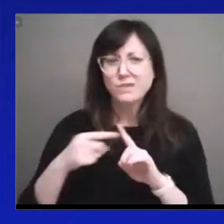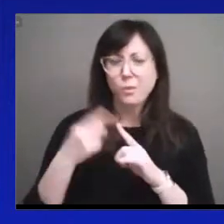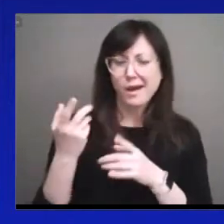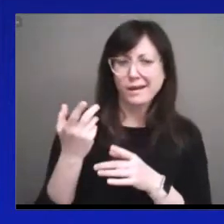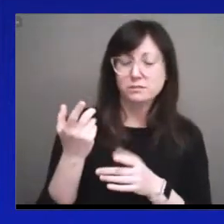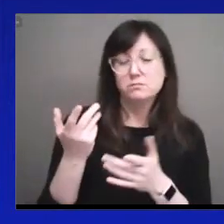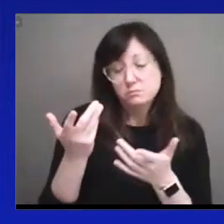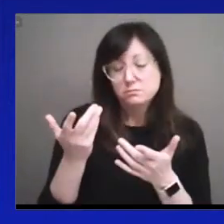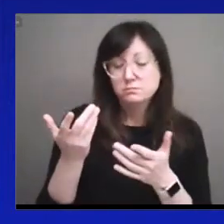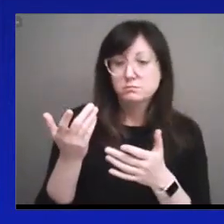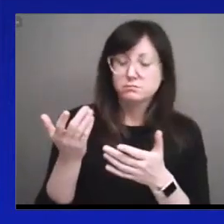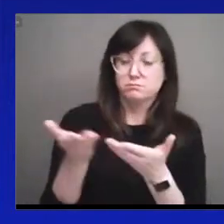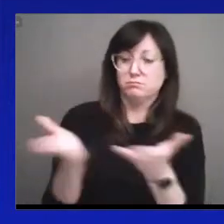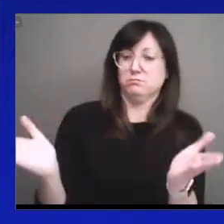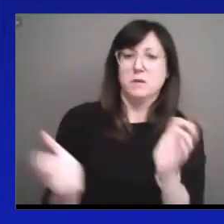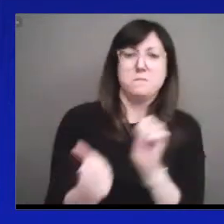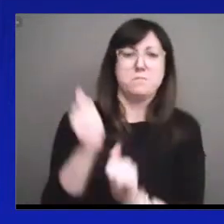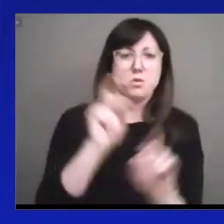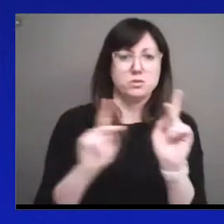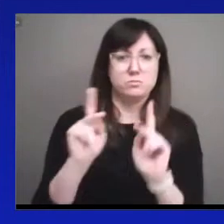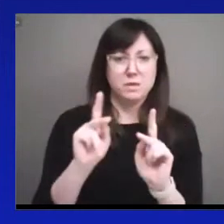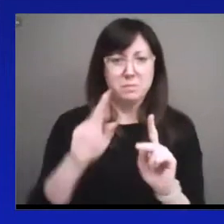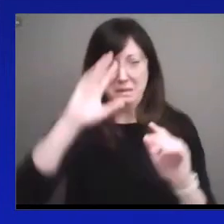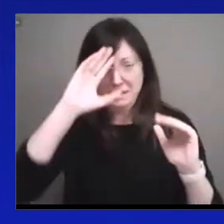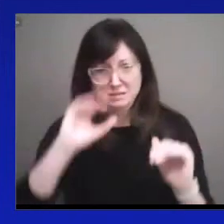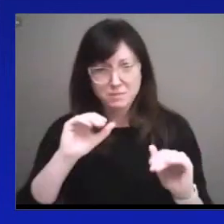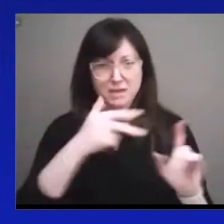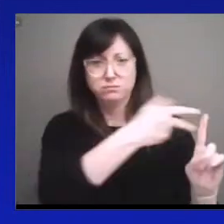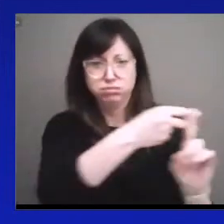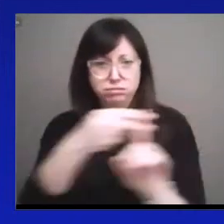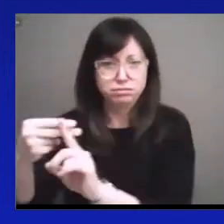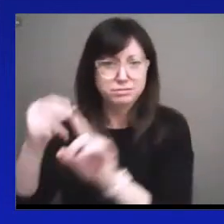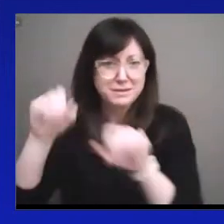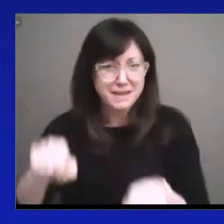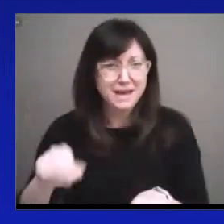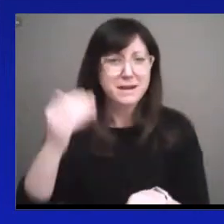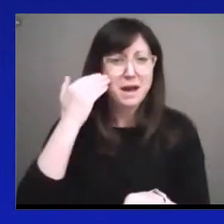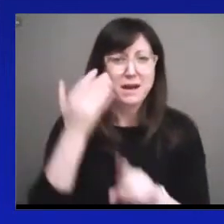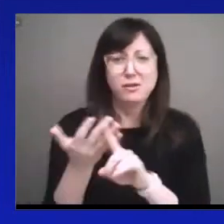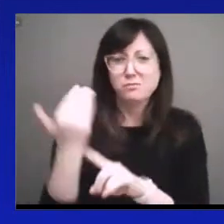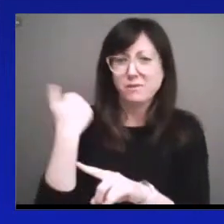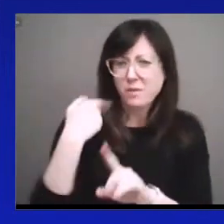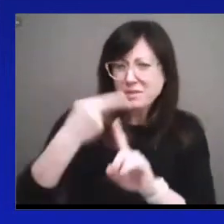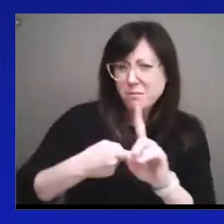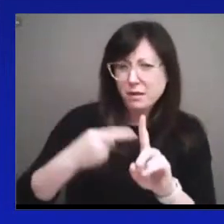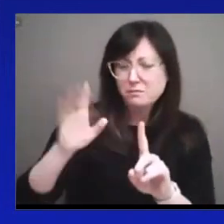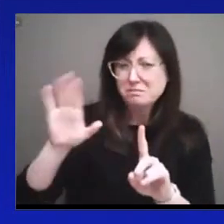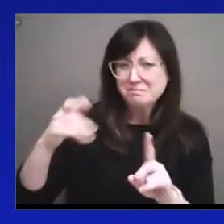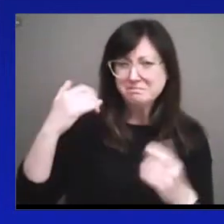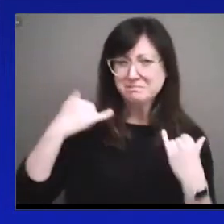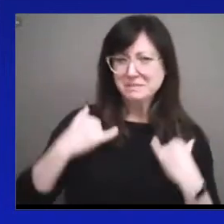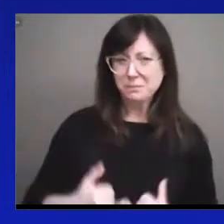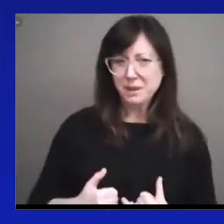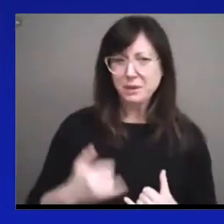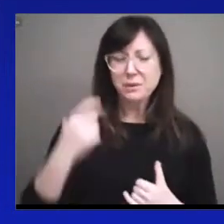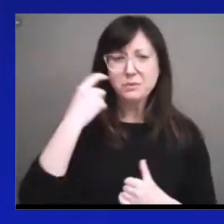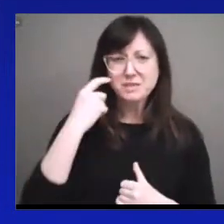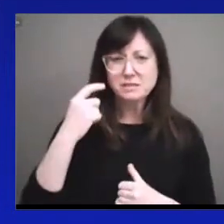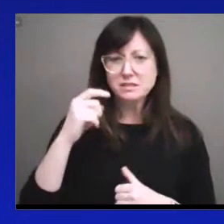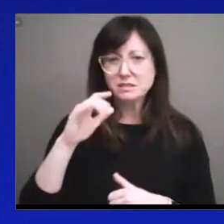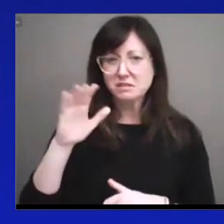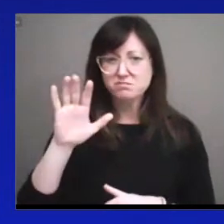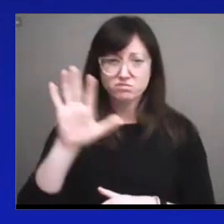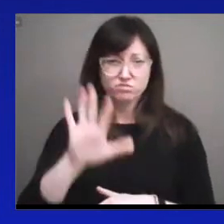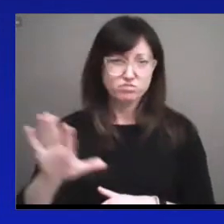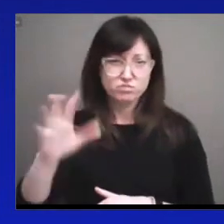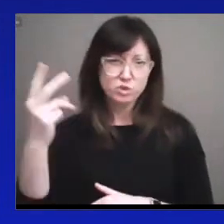bulk of people in the city can expect to be vaccinated. I know earlier this month, I believe it was, the mayor said 2/3 of the city